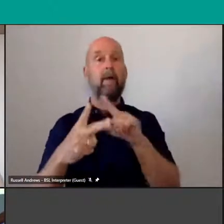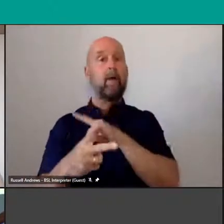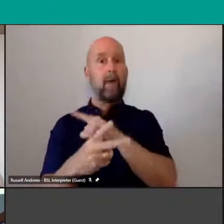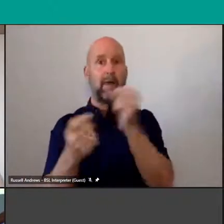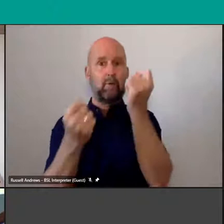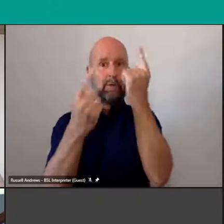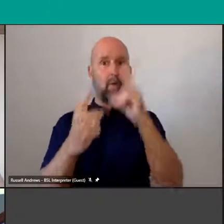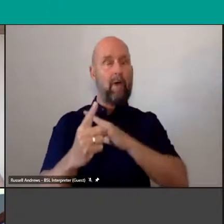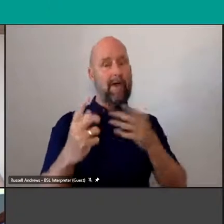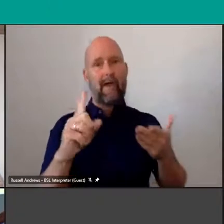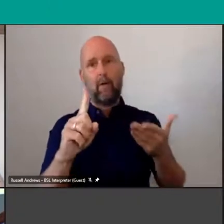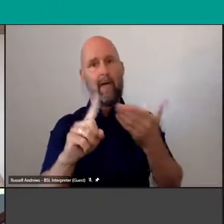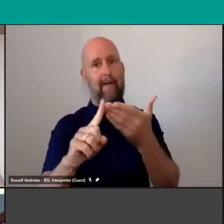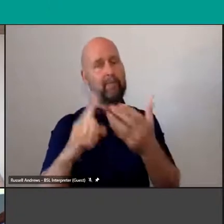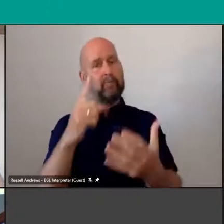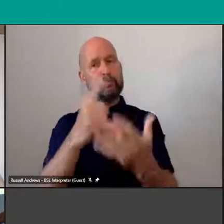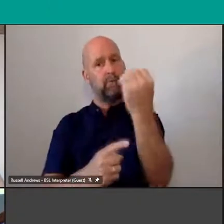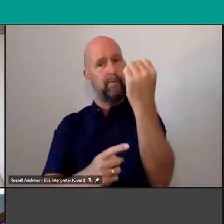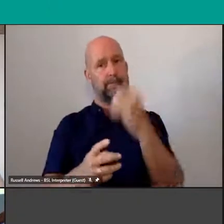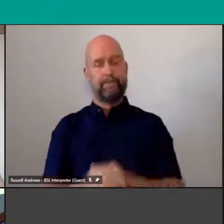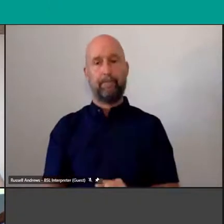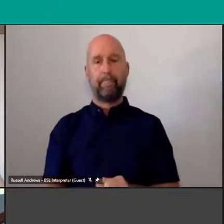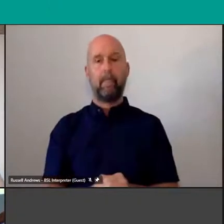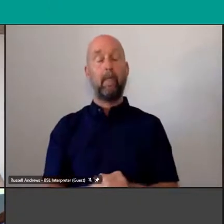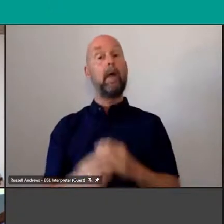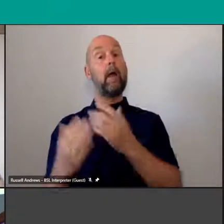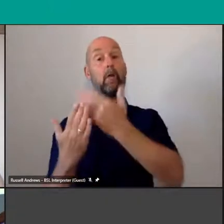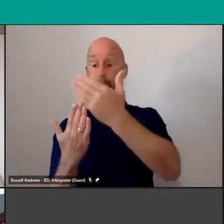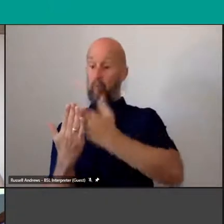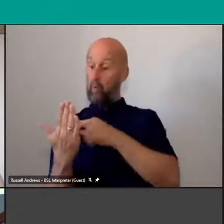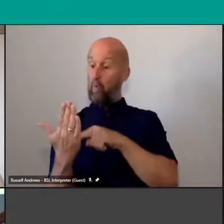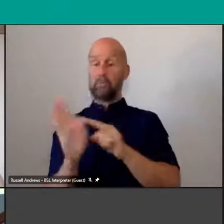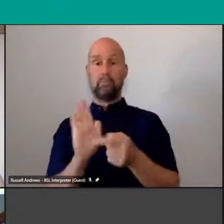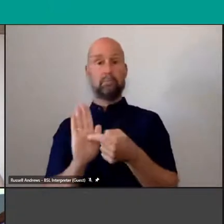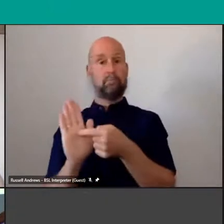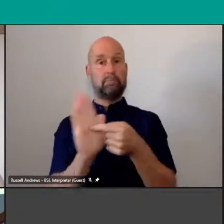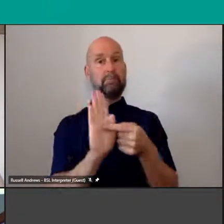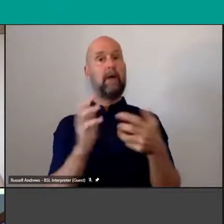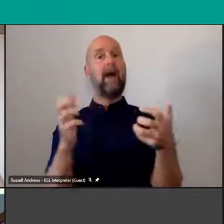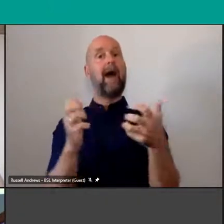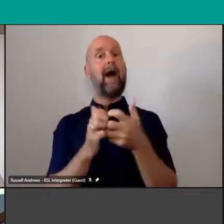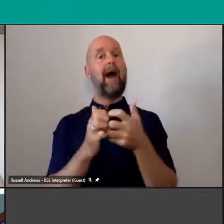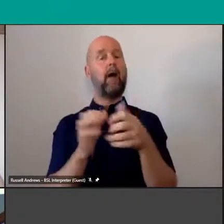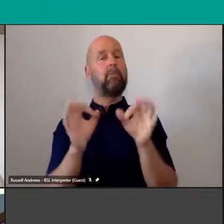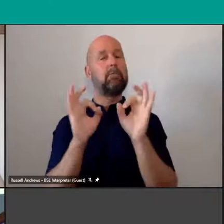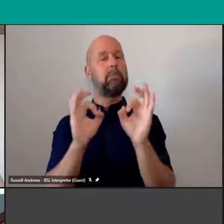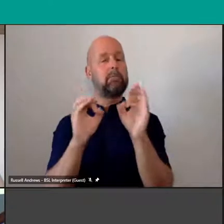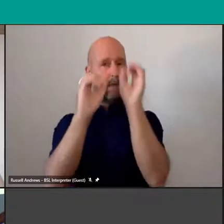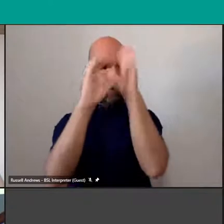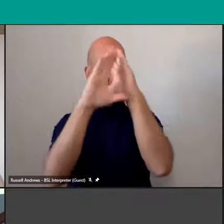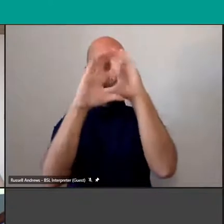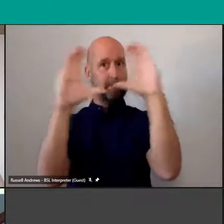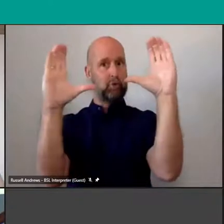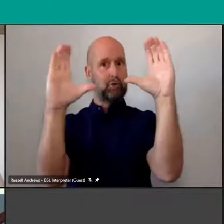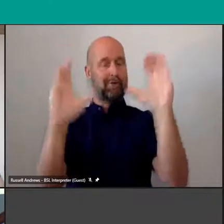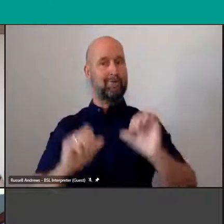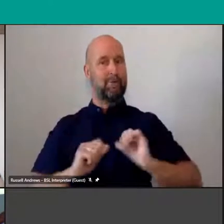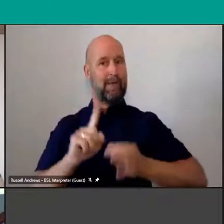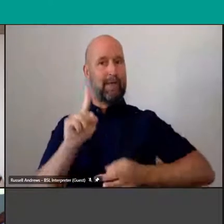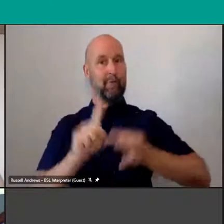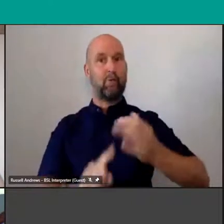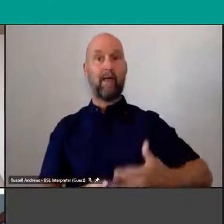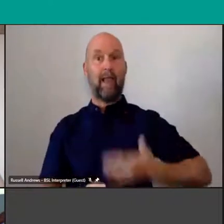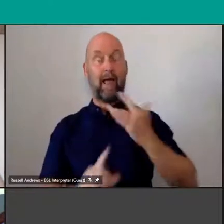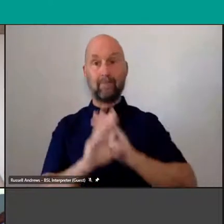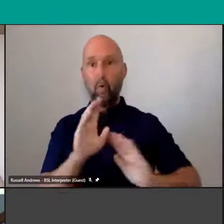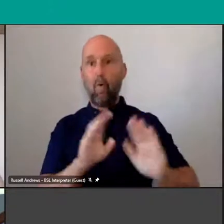drivers. So in our report, we set out a vision for good lives for everyone in Greater Manchester. And I hope you'll give time to looking